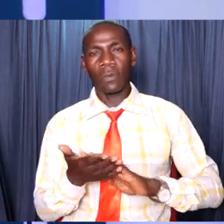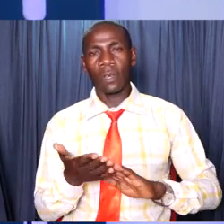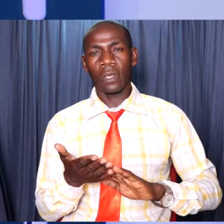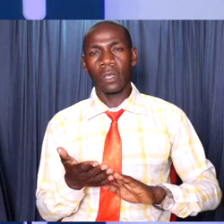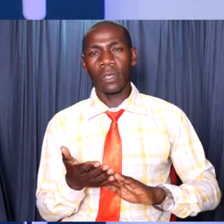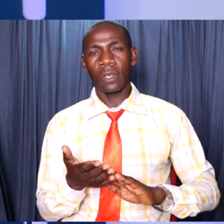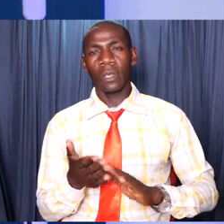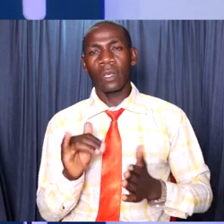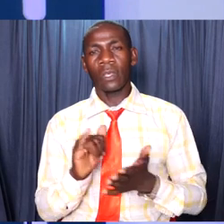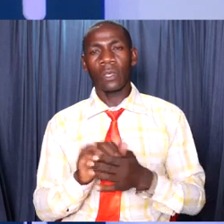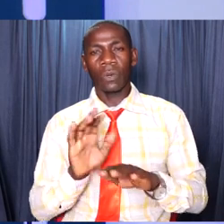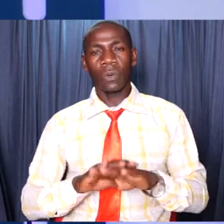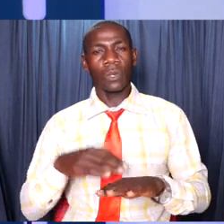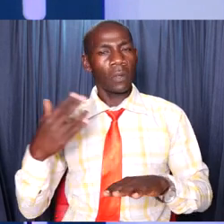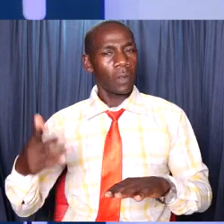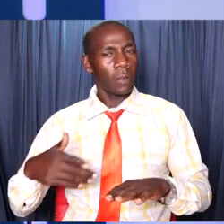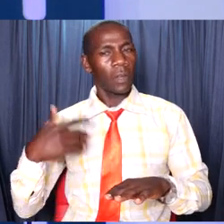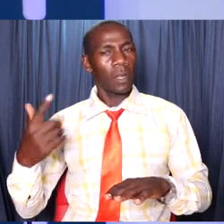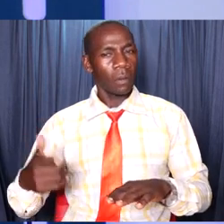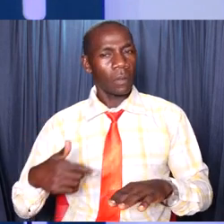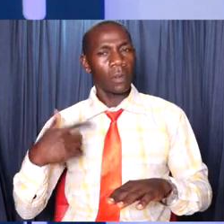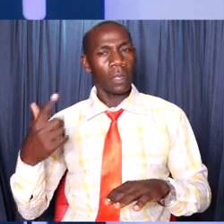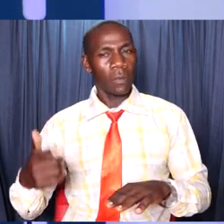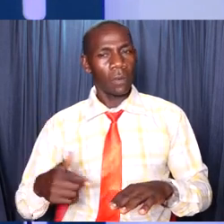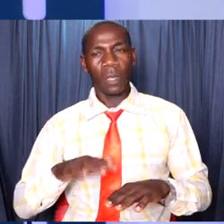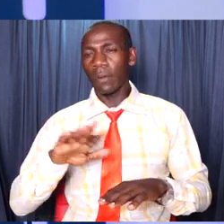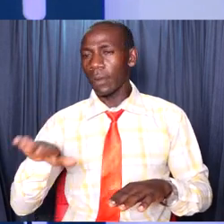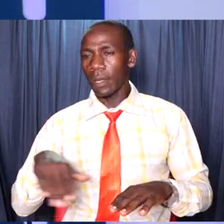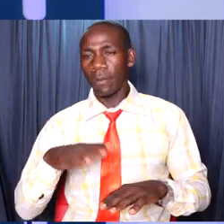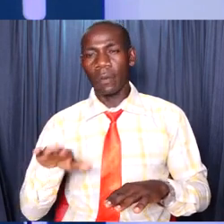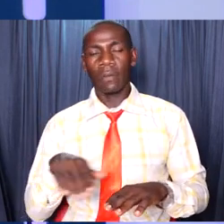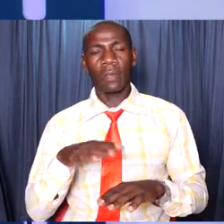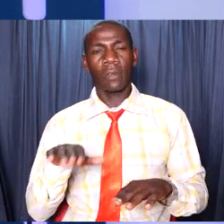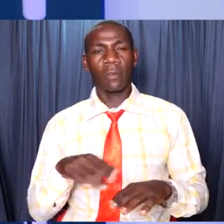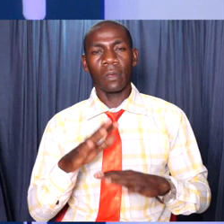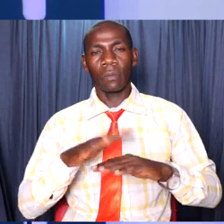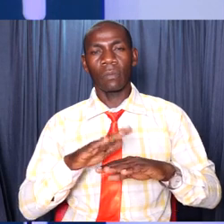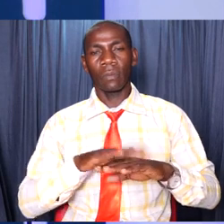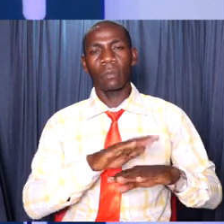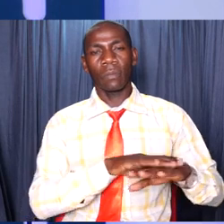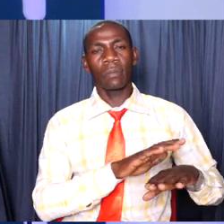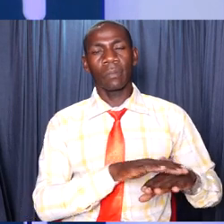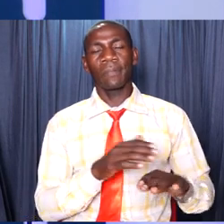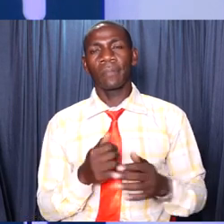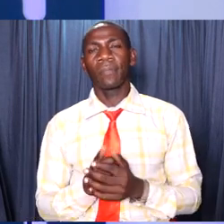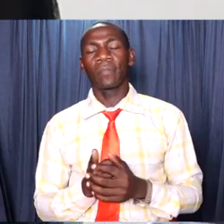be forgiven. Sasa ni mema kila mahali. Now it's good things all around. Salvation. Salvation everywhere.